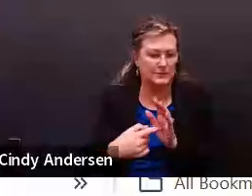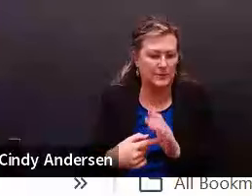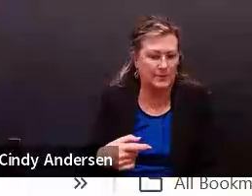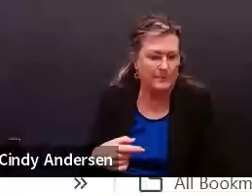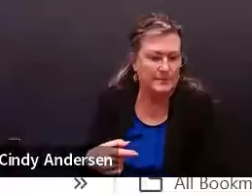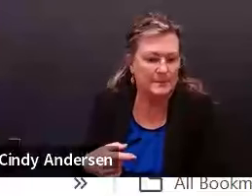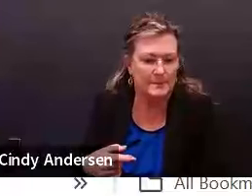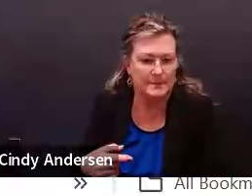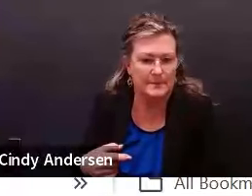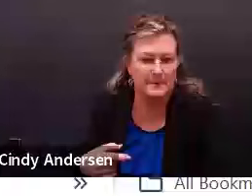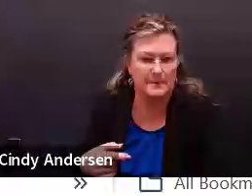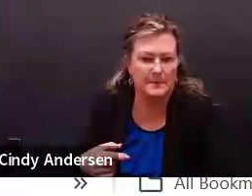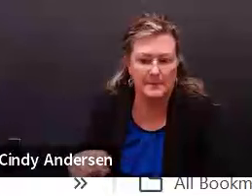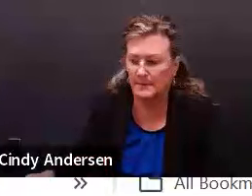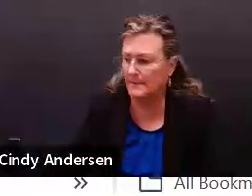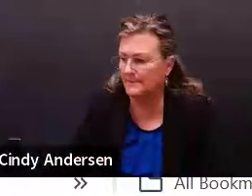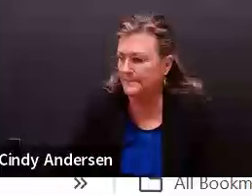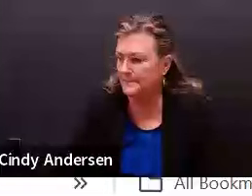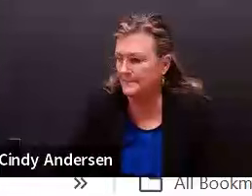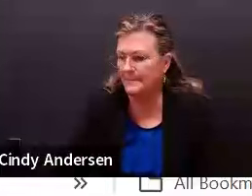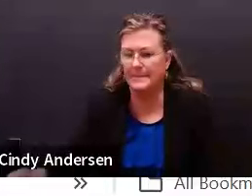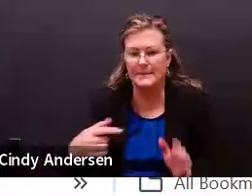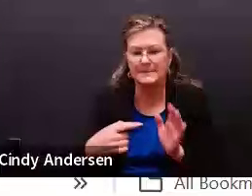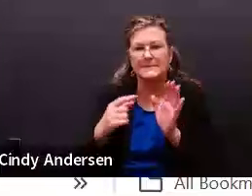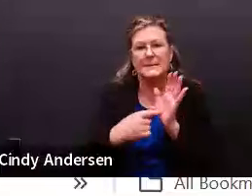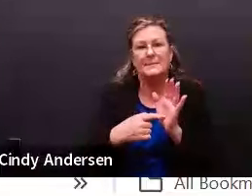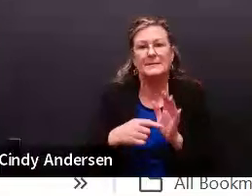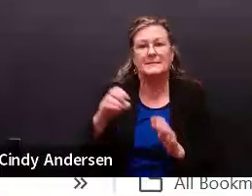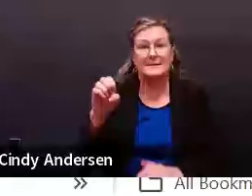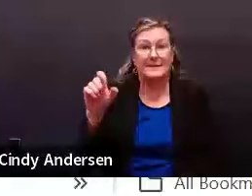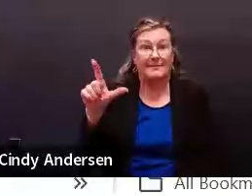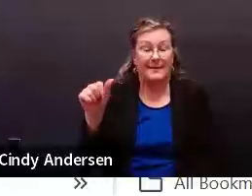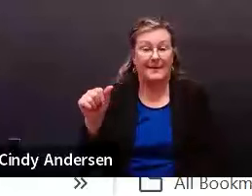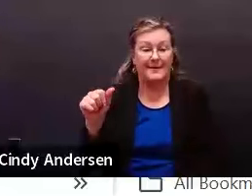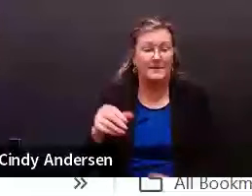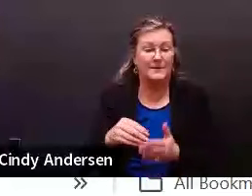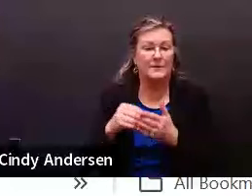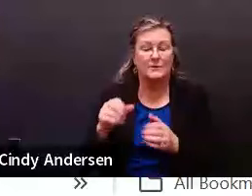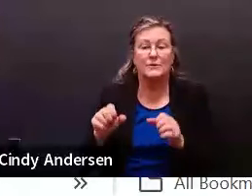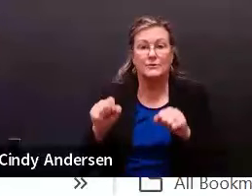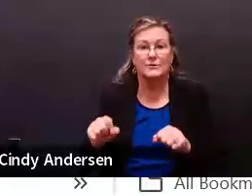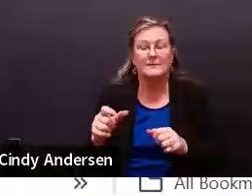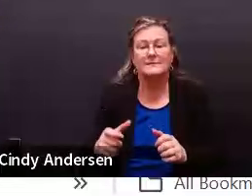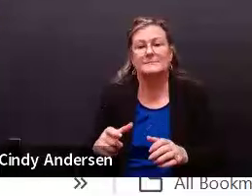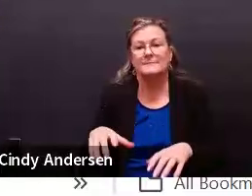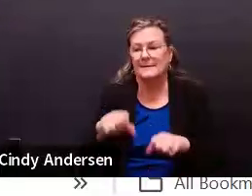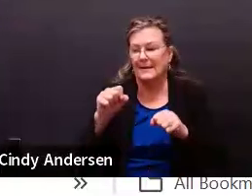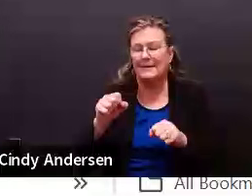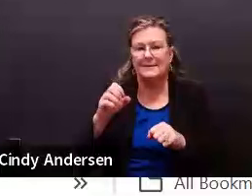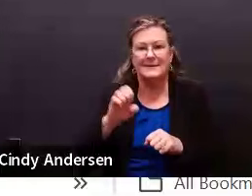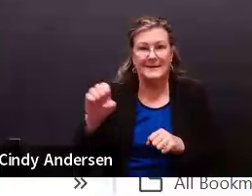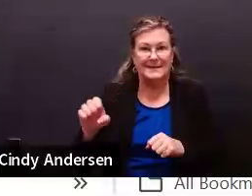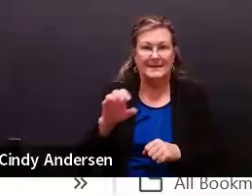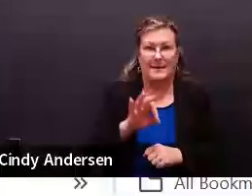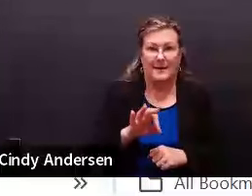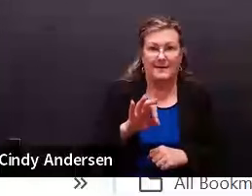area. So this example is English language arts, ELA, right? So a student could take essential elements 9, 10,